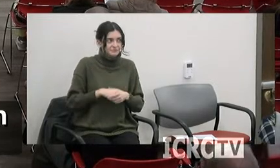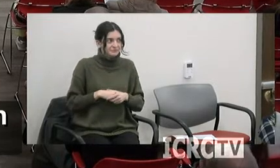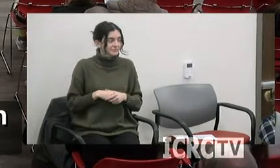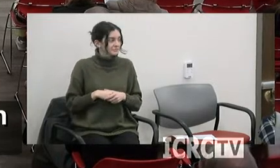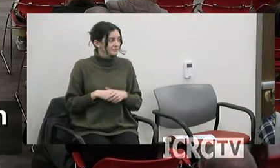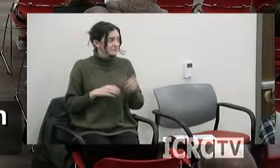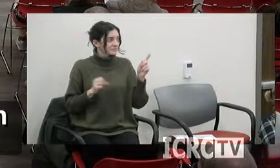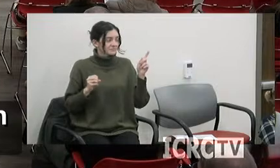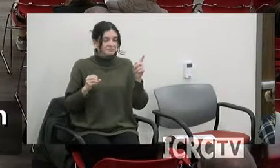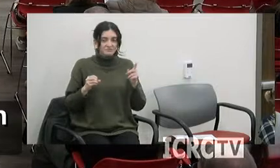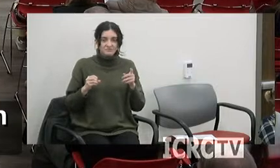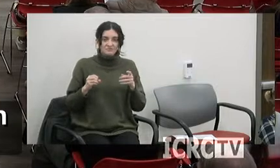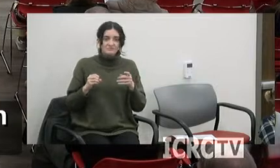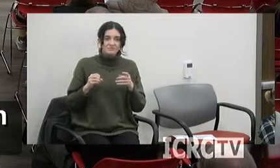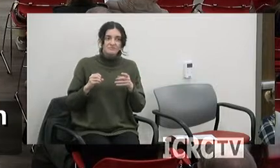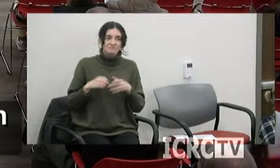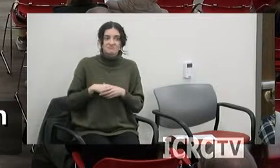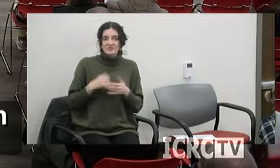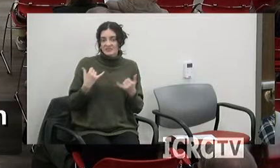moved. Second?